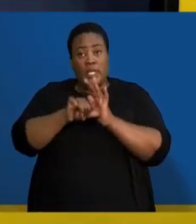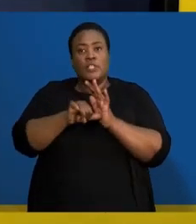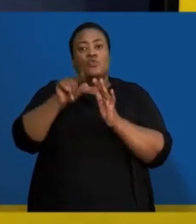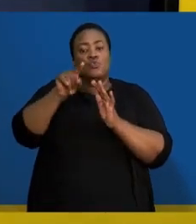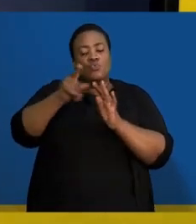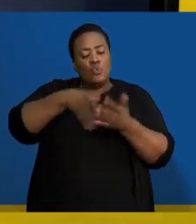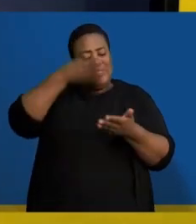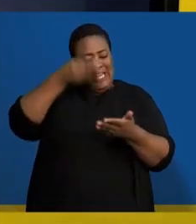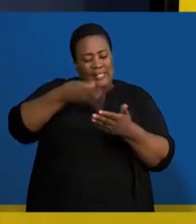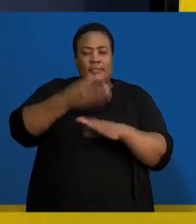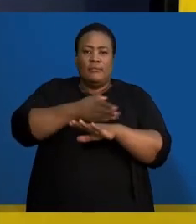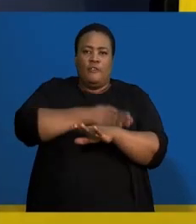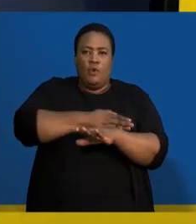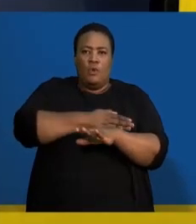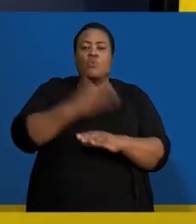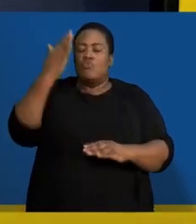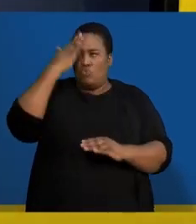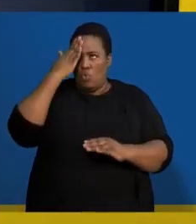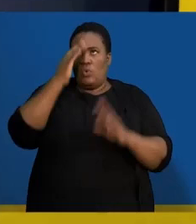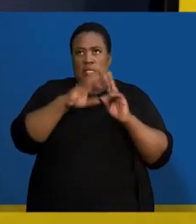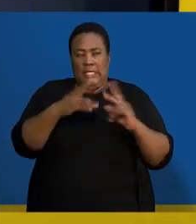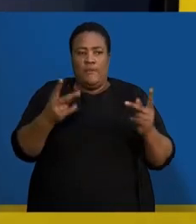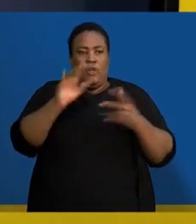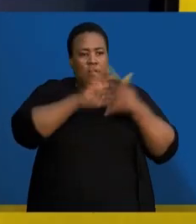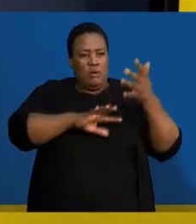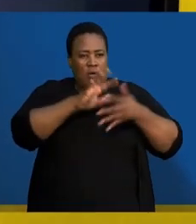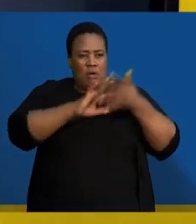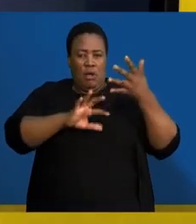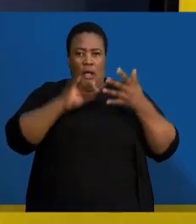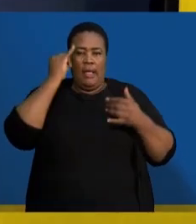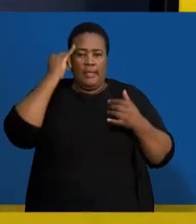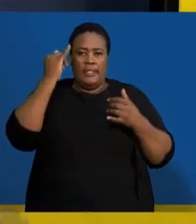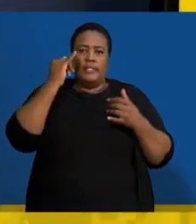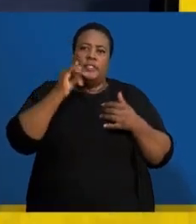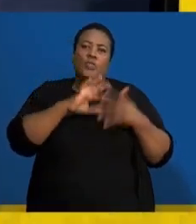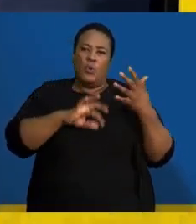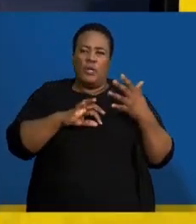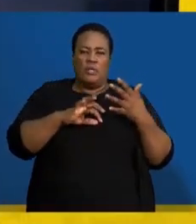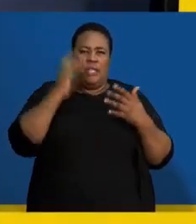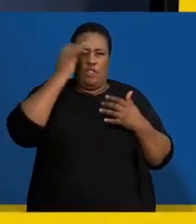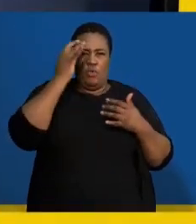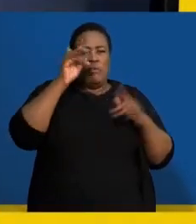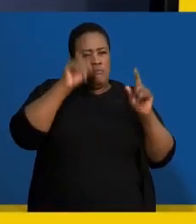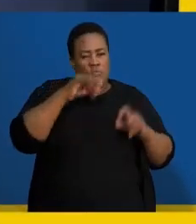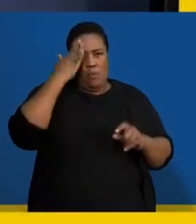the exam knowing all these different historical concepts already. Okay,